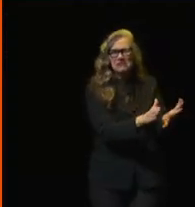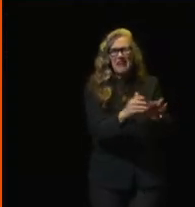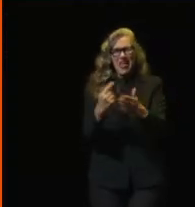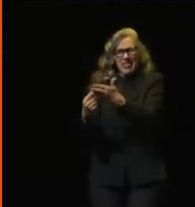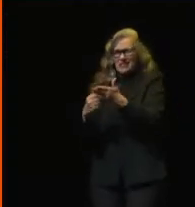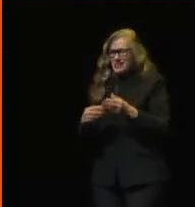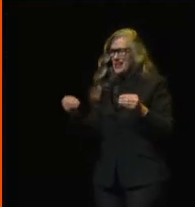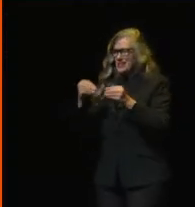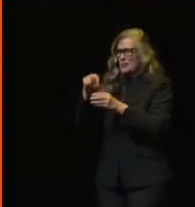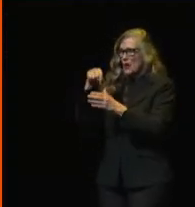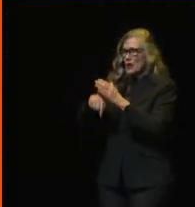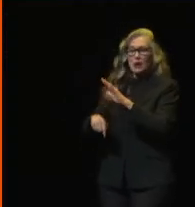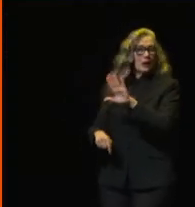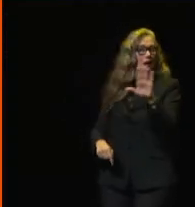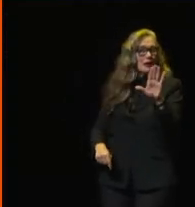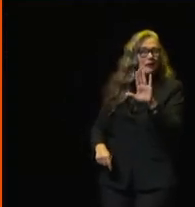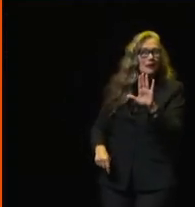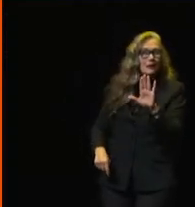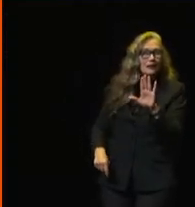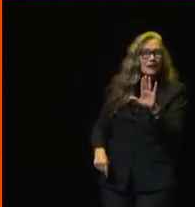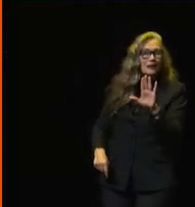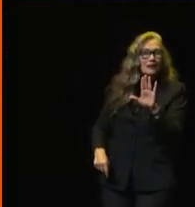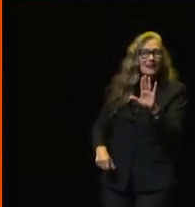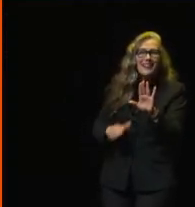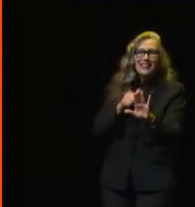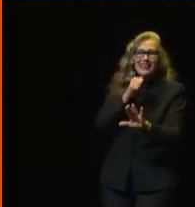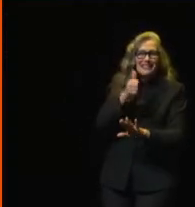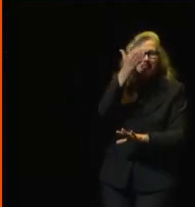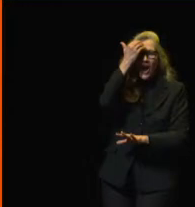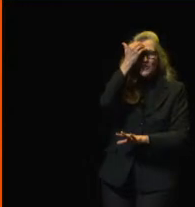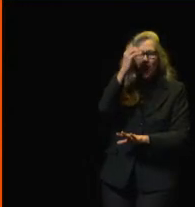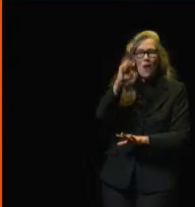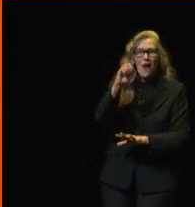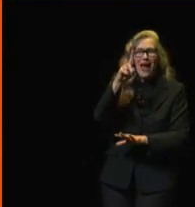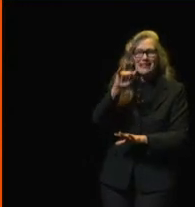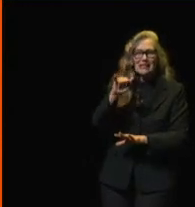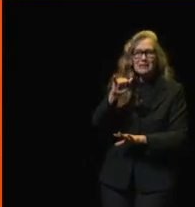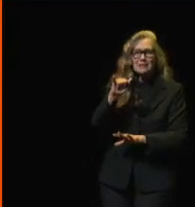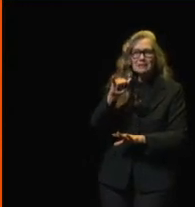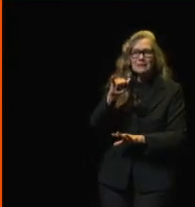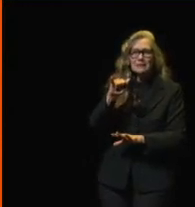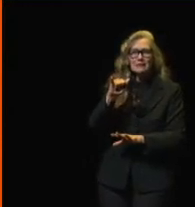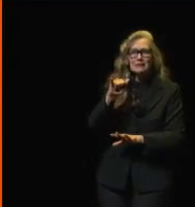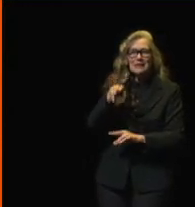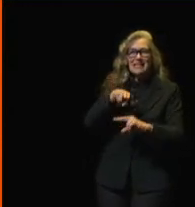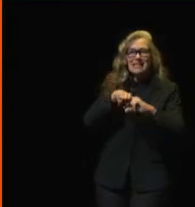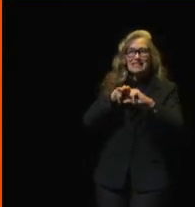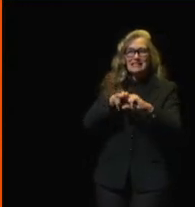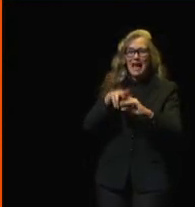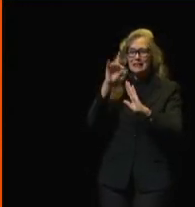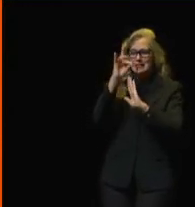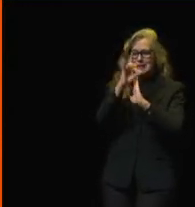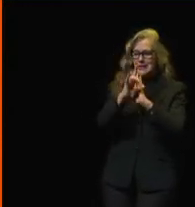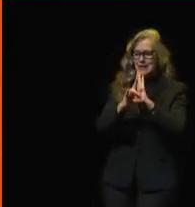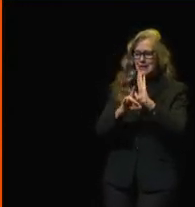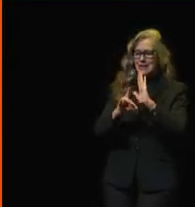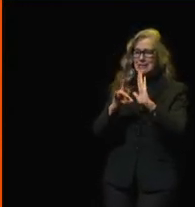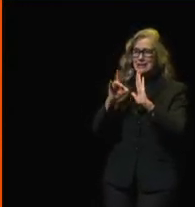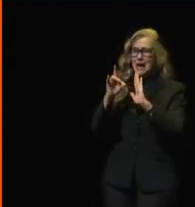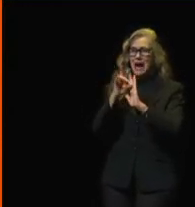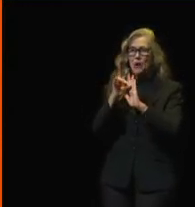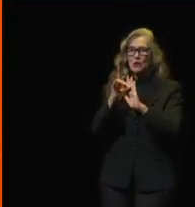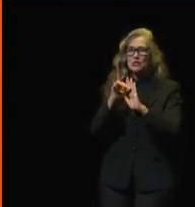thing. But they'd bargained without Ady. He sat there for 8 hours, pushing the